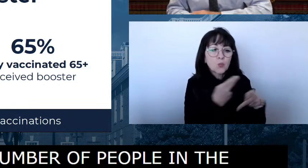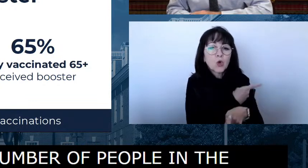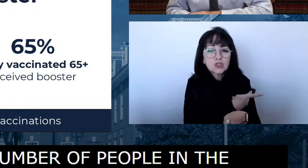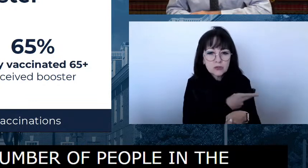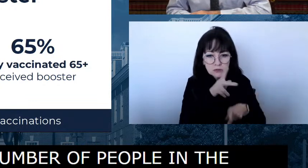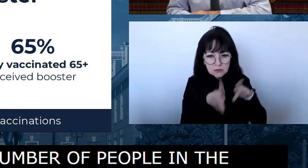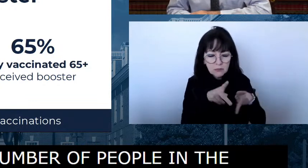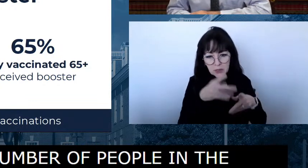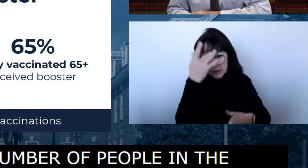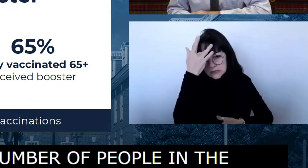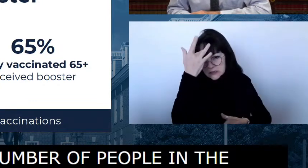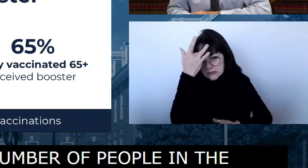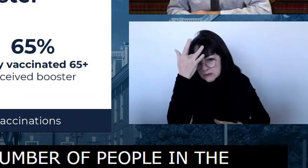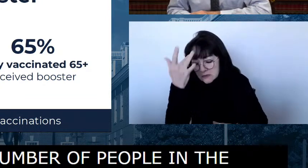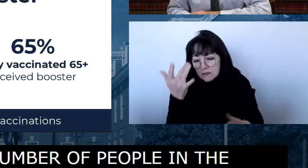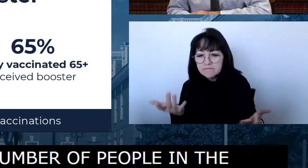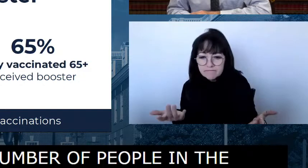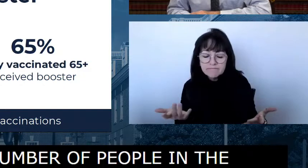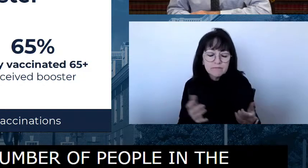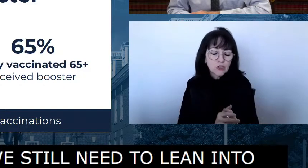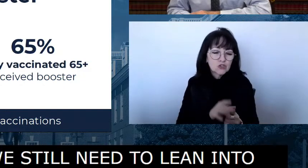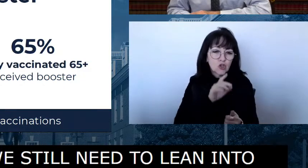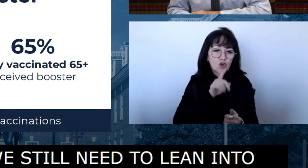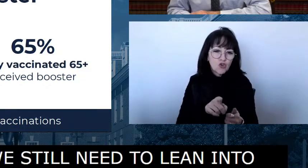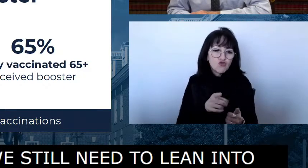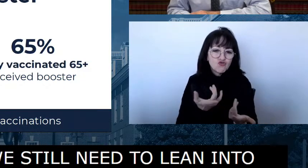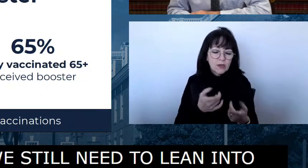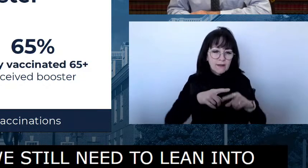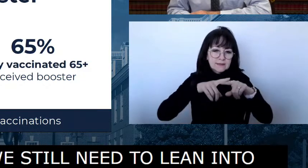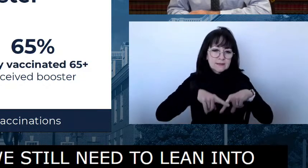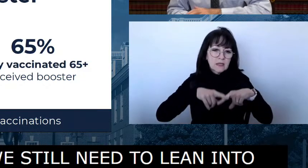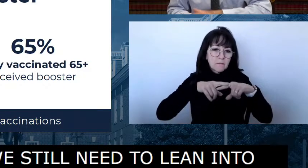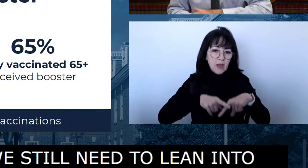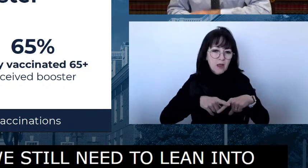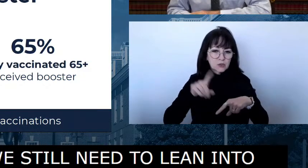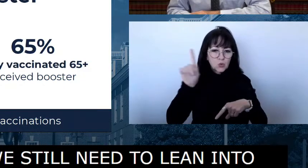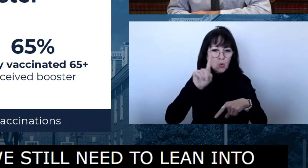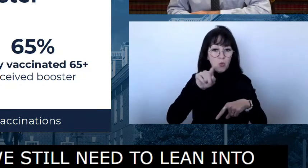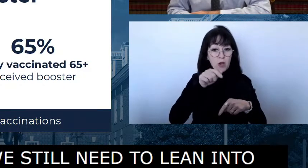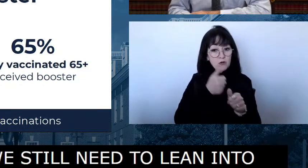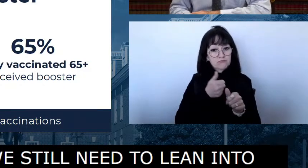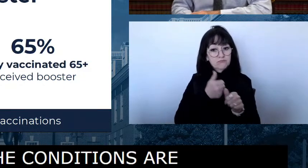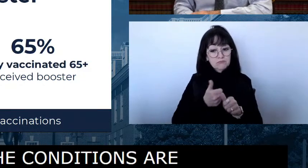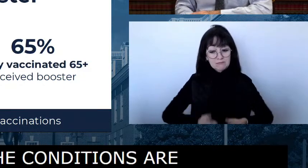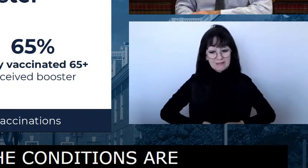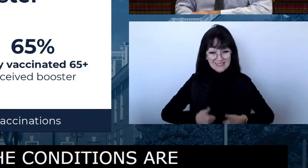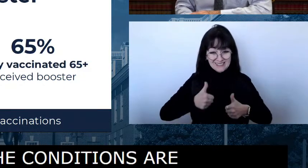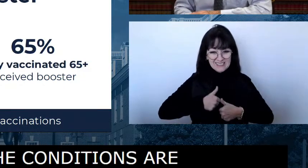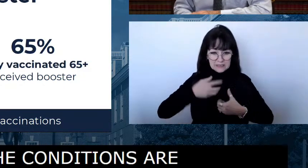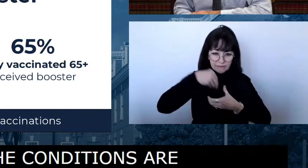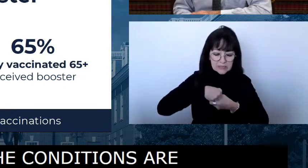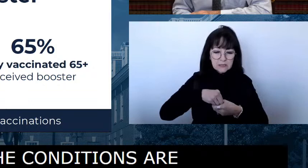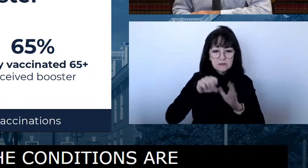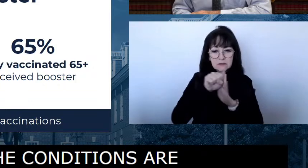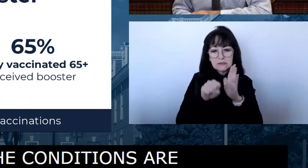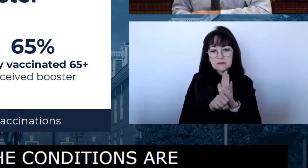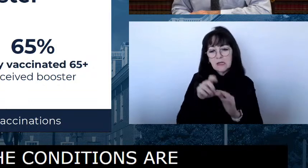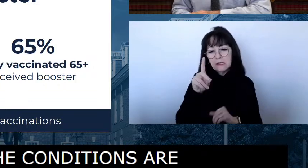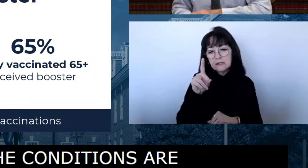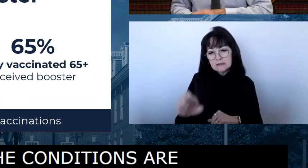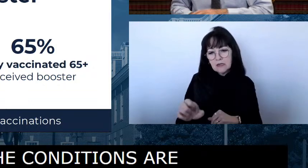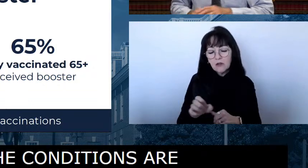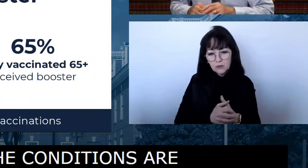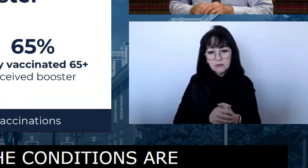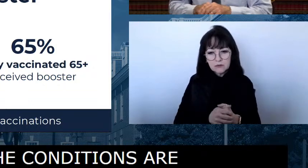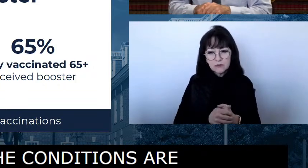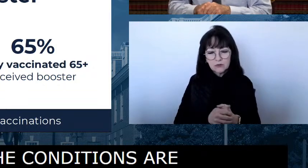are dependent in some part on what part of the state you're in. So here are the numbers with respect to the booster update. We just need to